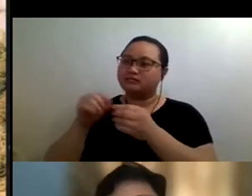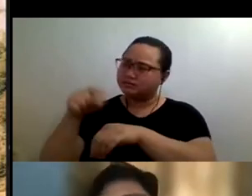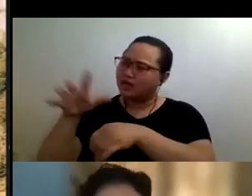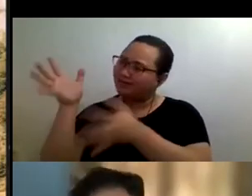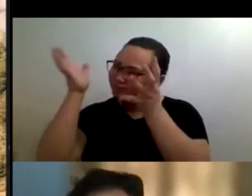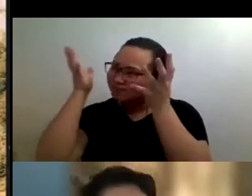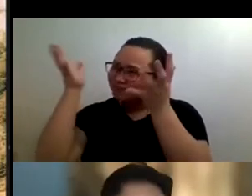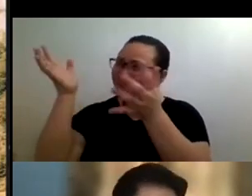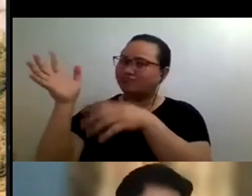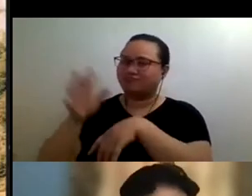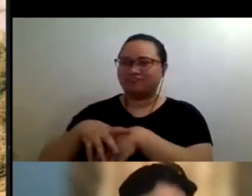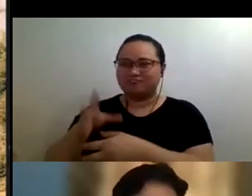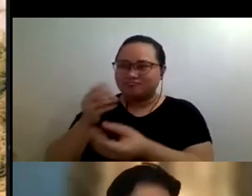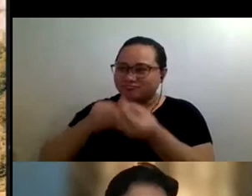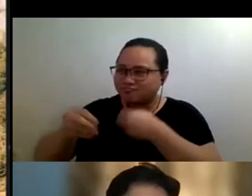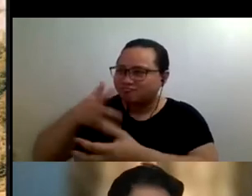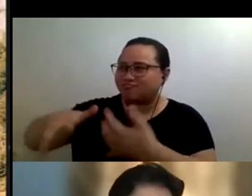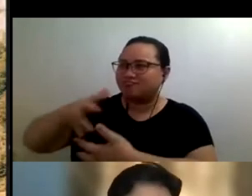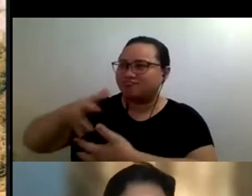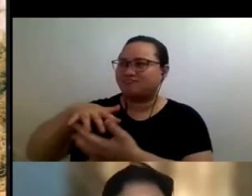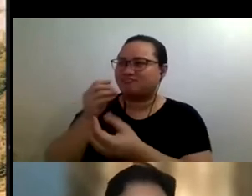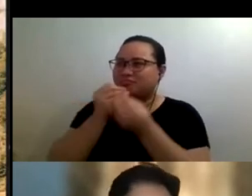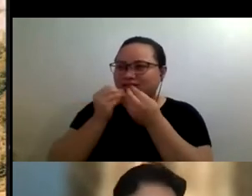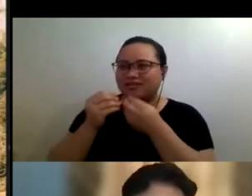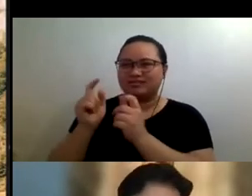meals together, drinks together. It takes listening first.